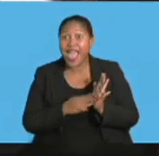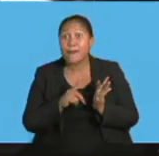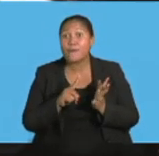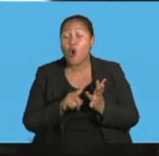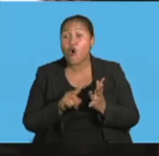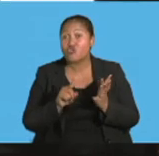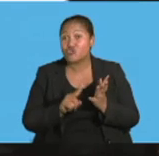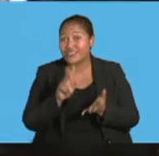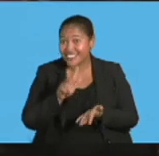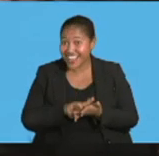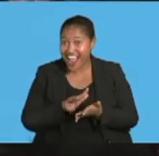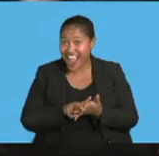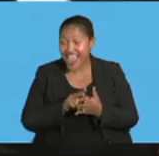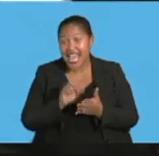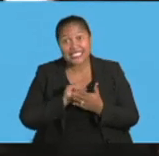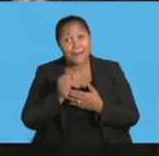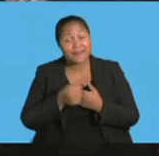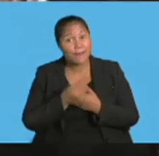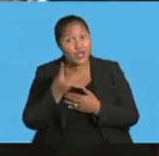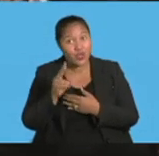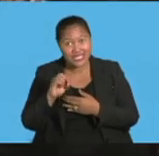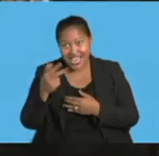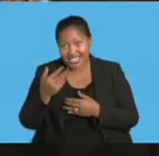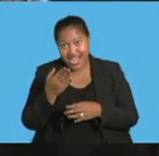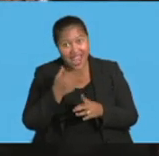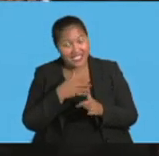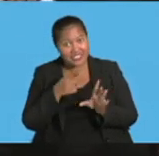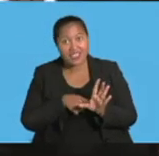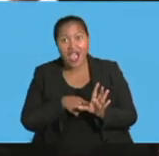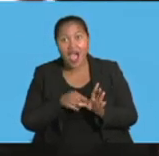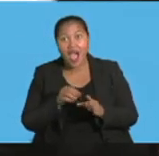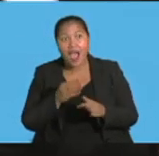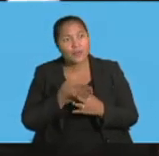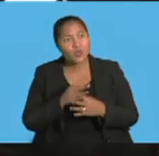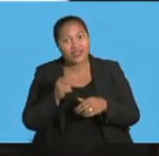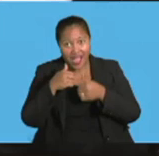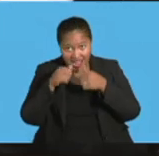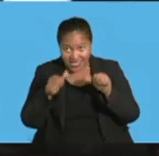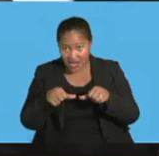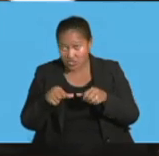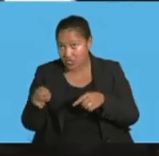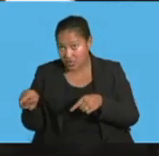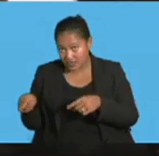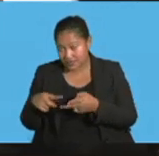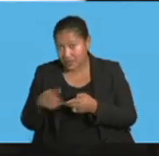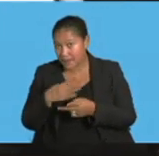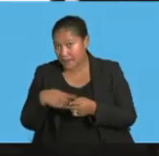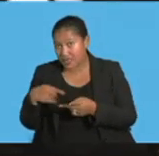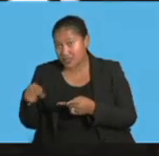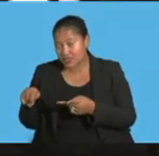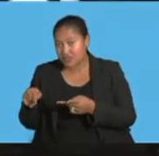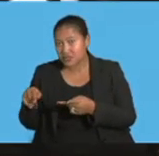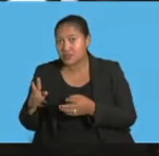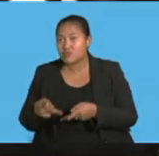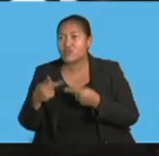September 2018 last year between the Ministry of Agriculture and the Fiji Meat Industry Board, where the Ministry of Agriculture